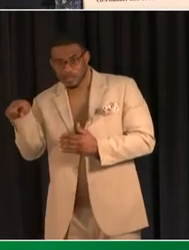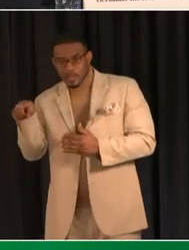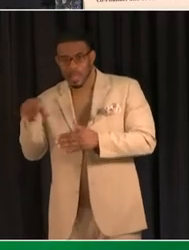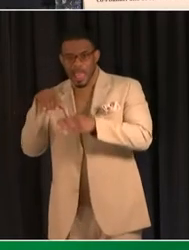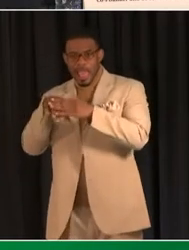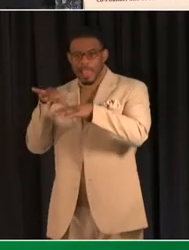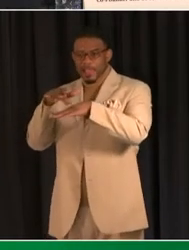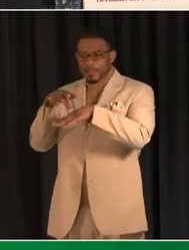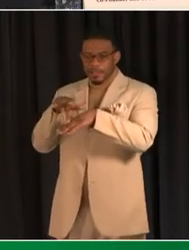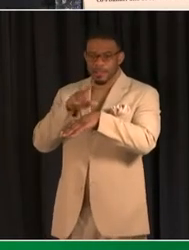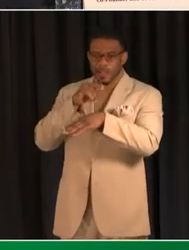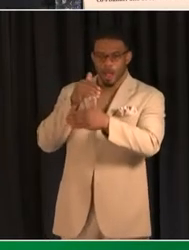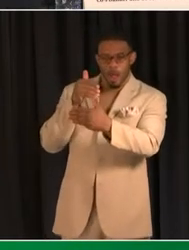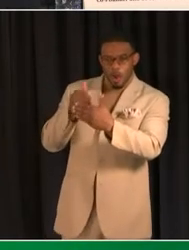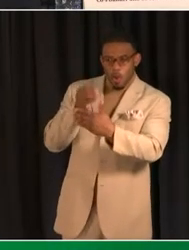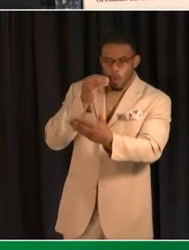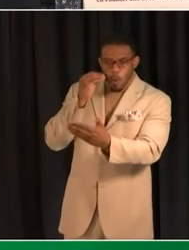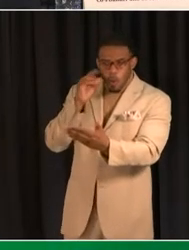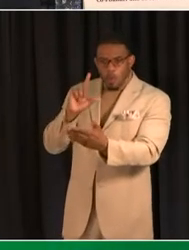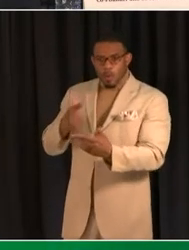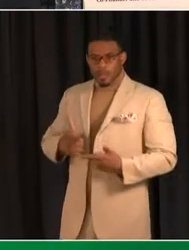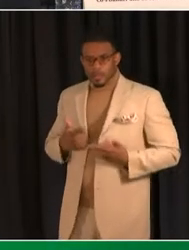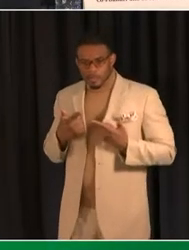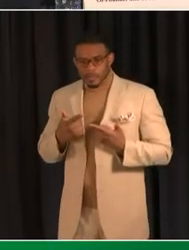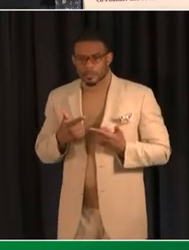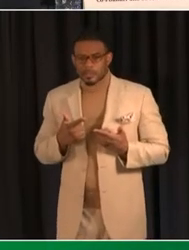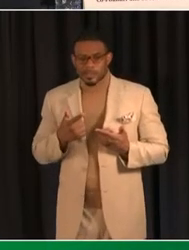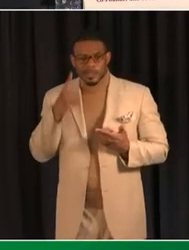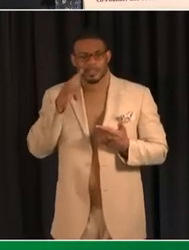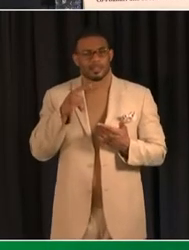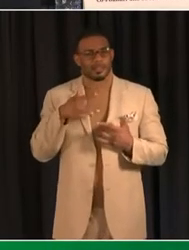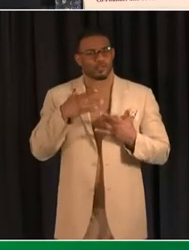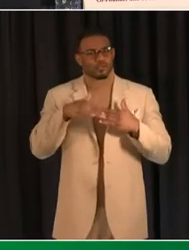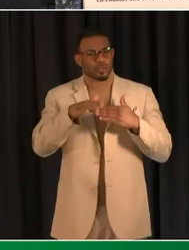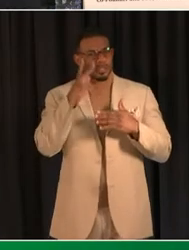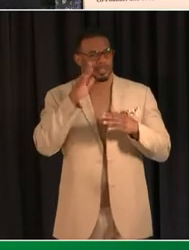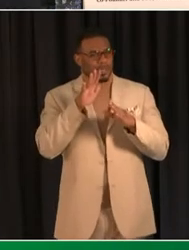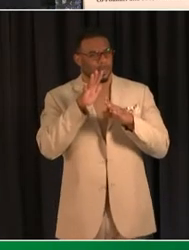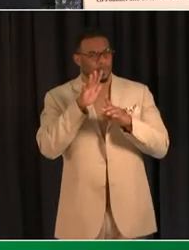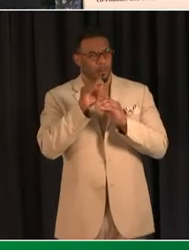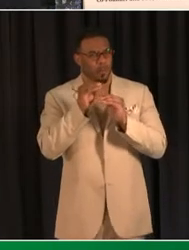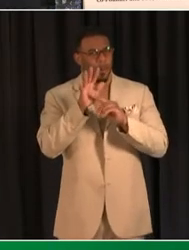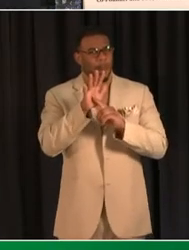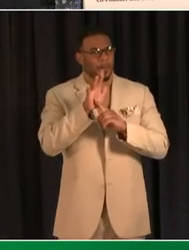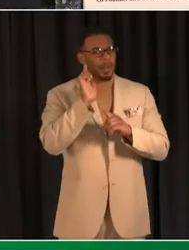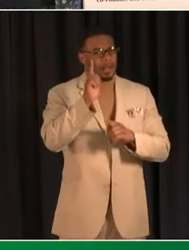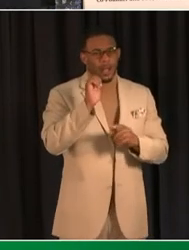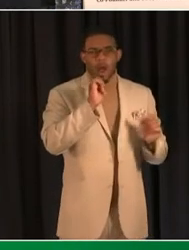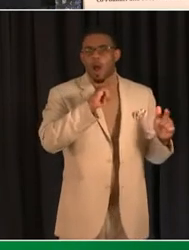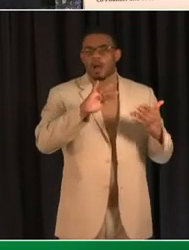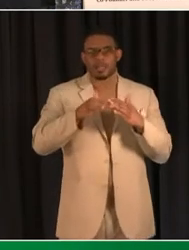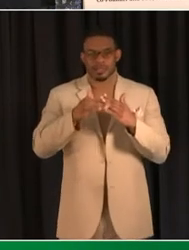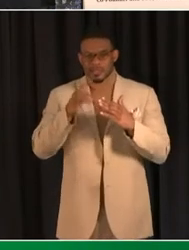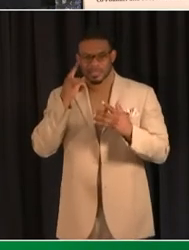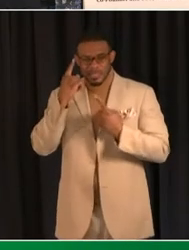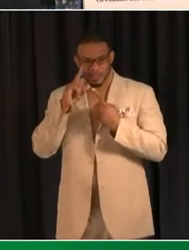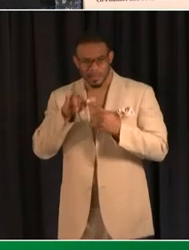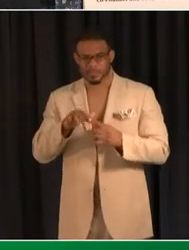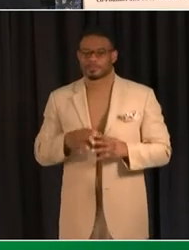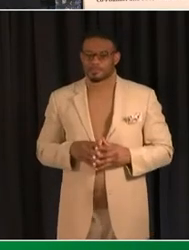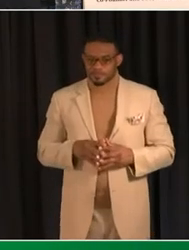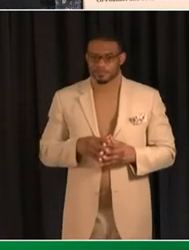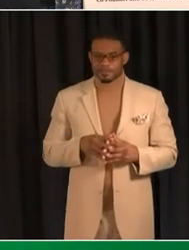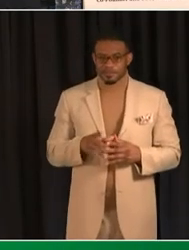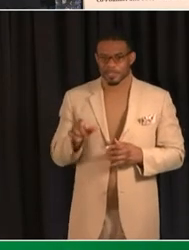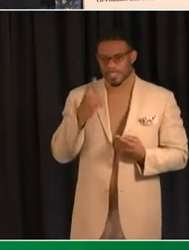access spaces that are closer to where people live, I think is going to be a trend and something that all cities and business leaders